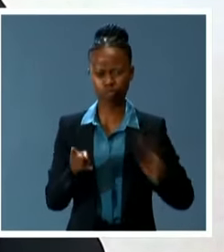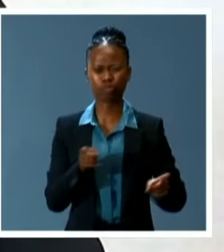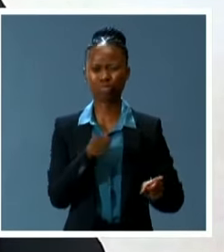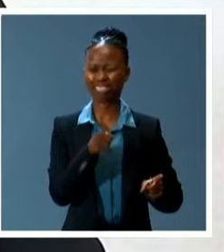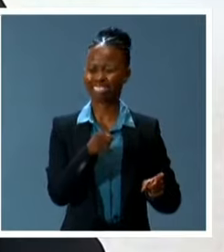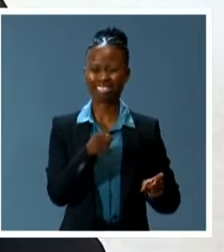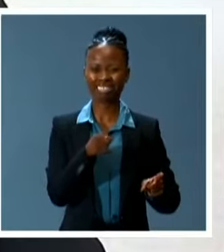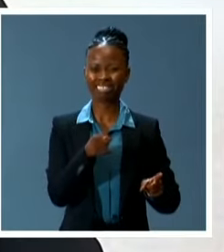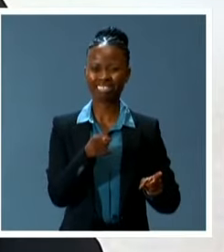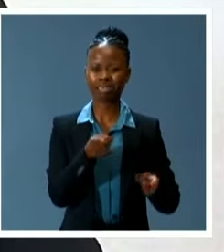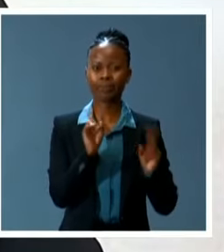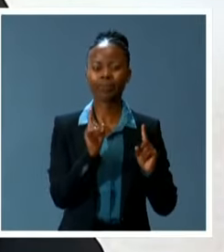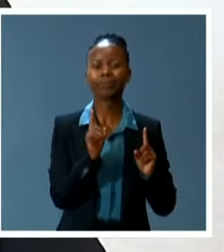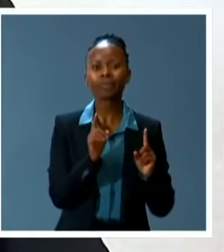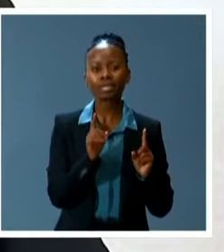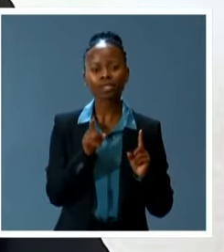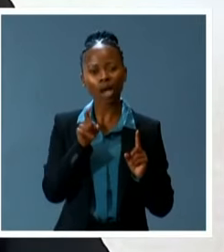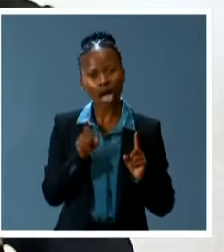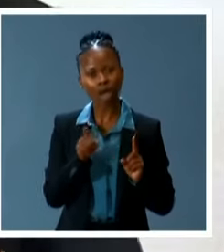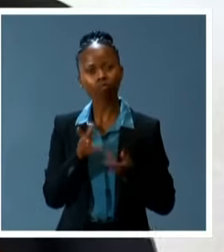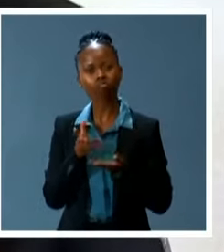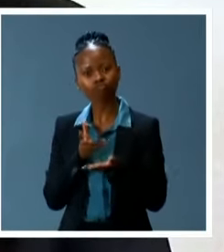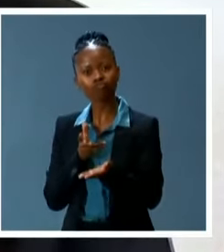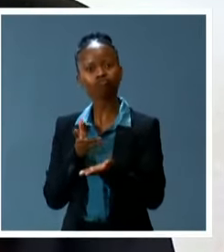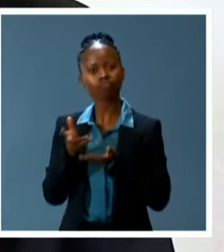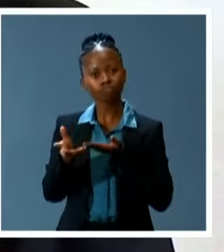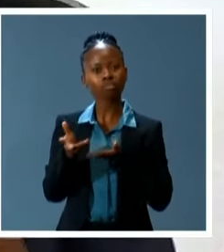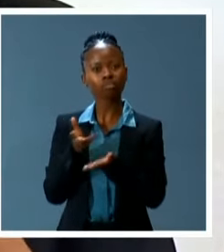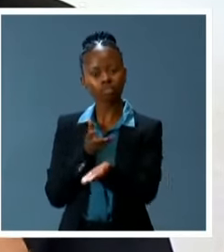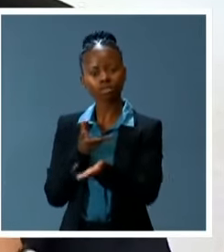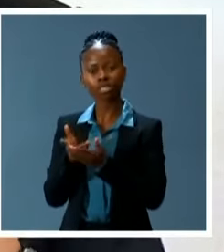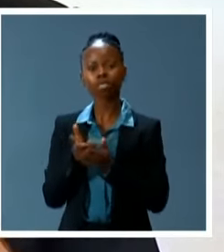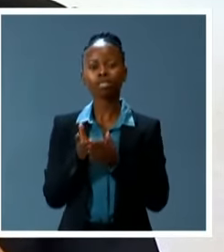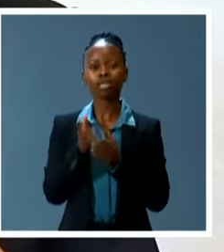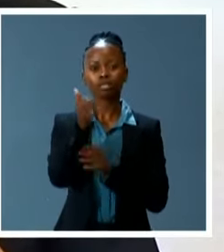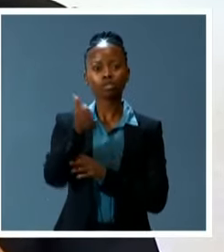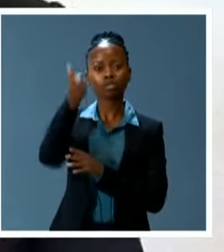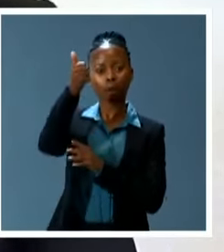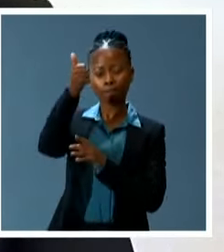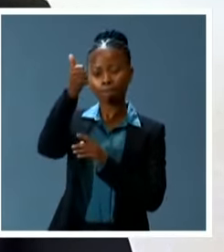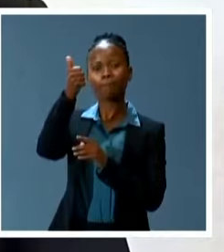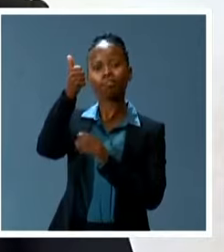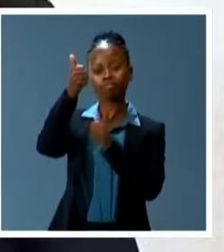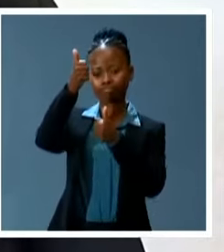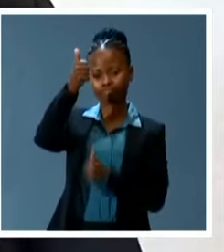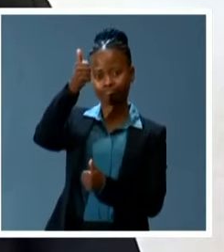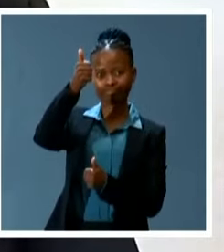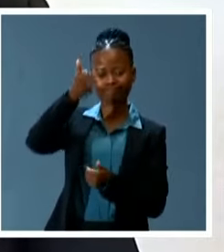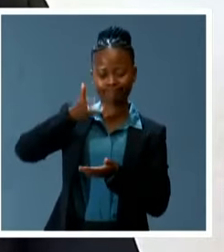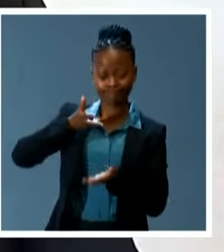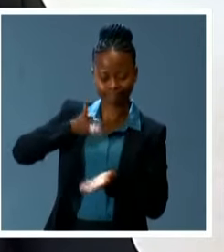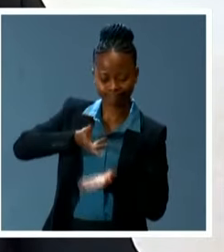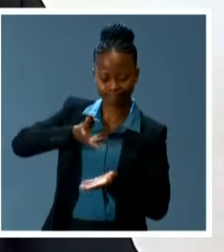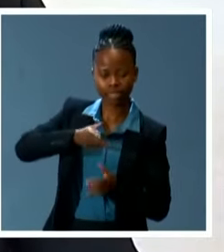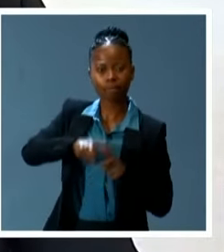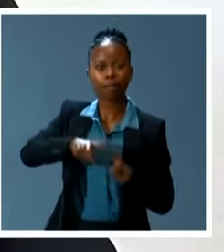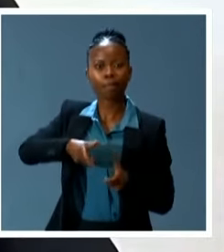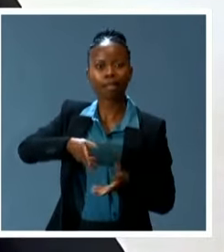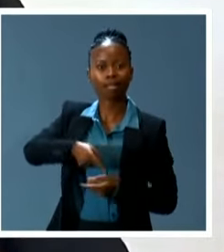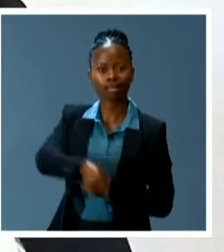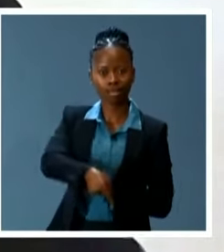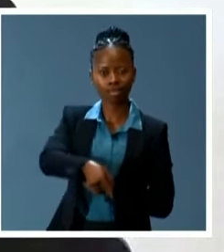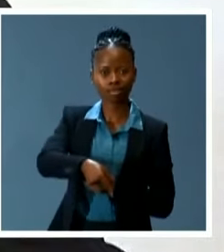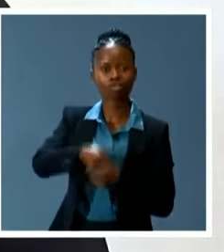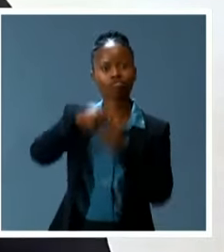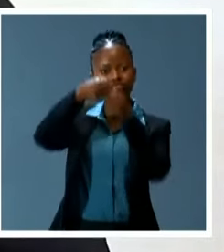requires something that is very important. Together with a top-down approach, a very strong bottom-up approach. The grassroots